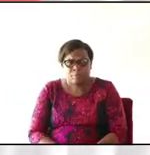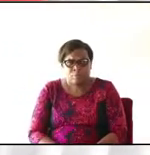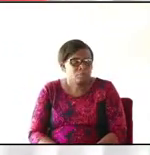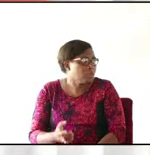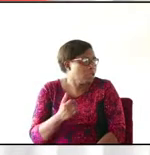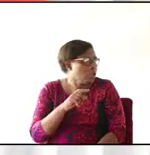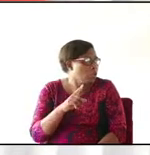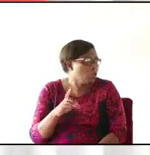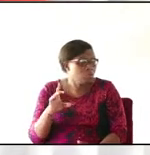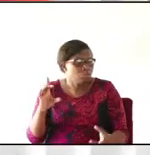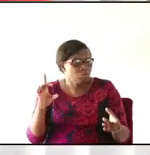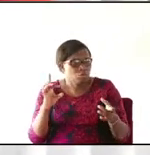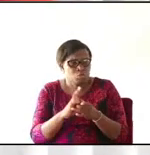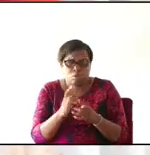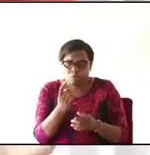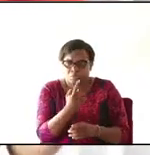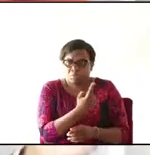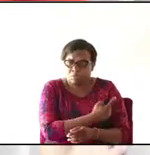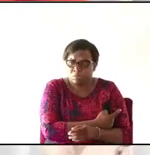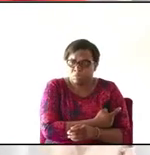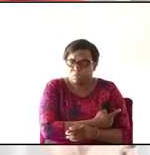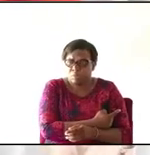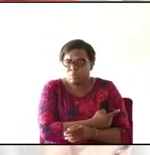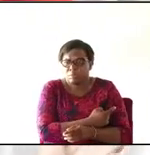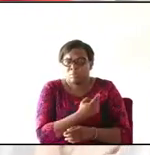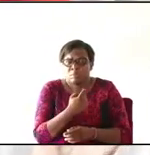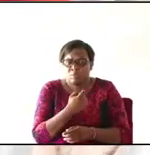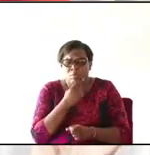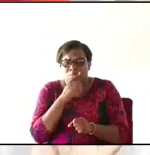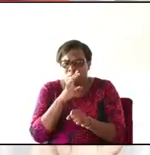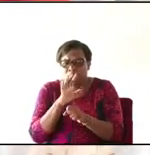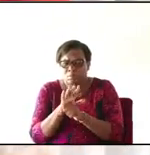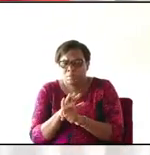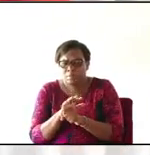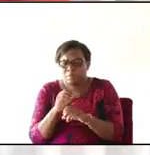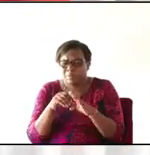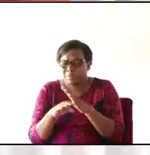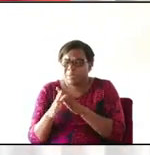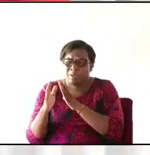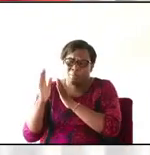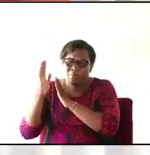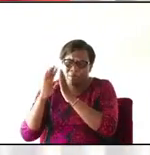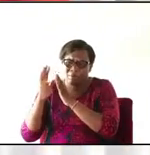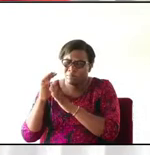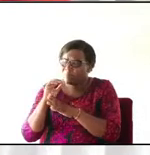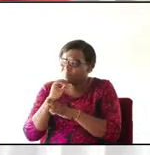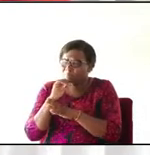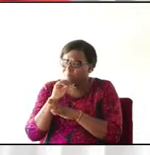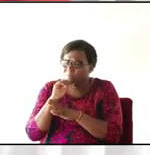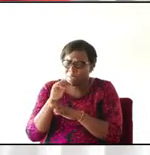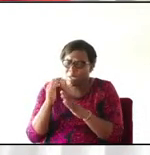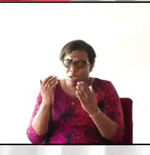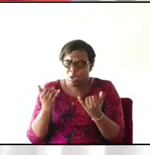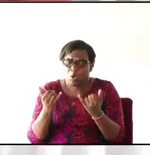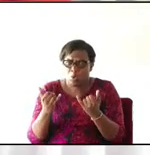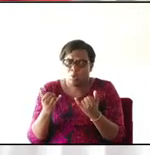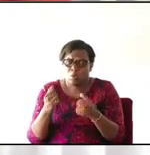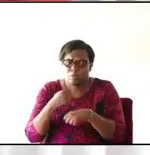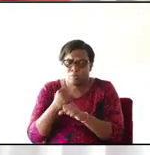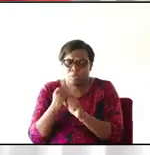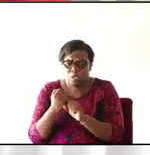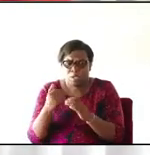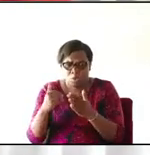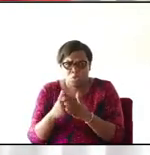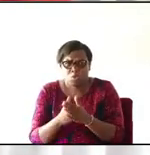gentleman here to say, I might have been committed in the past, but I'm not as committed now, but I'm renewing my commitment